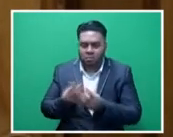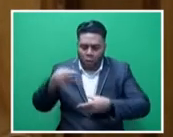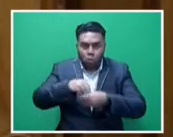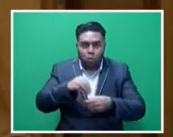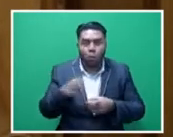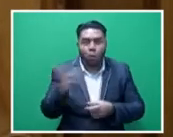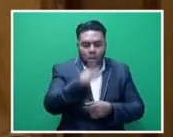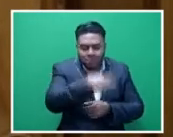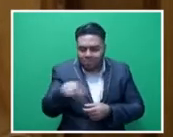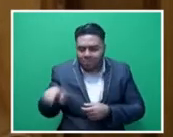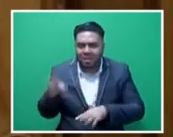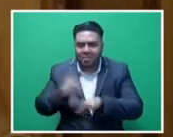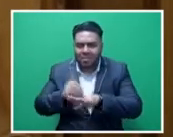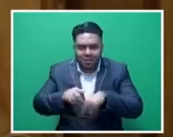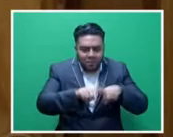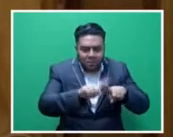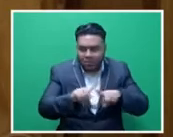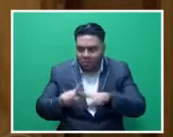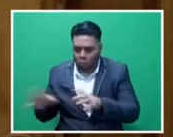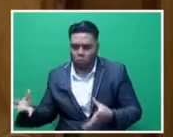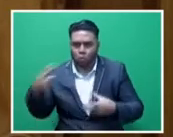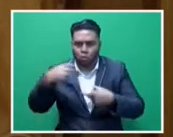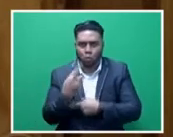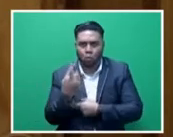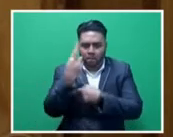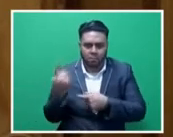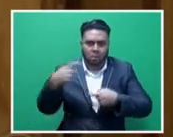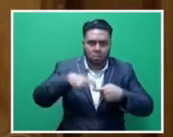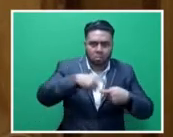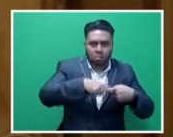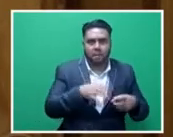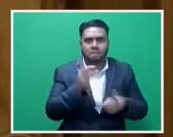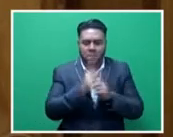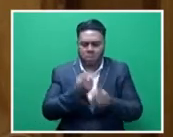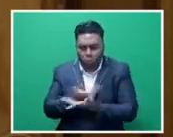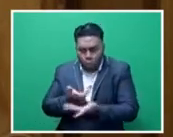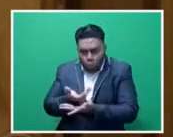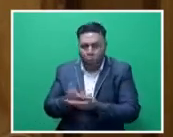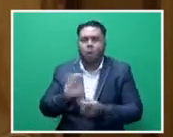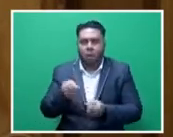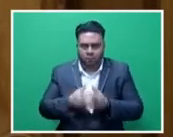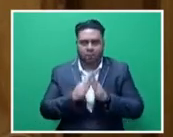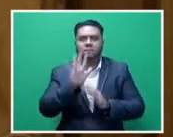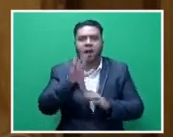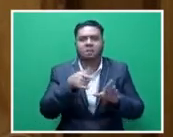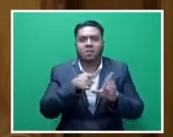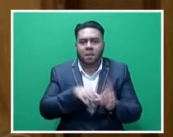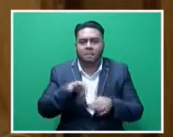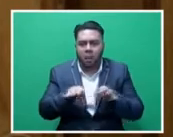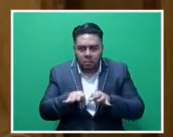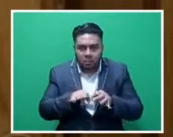these issues. Mr. Speaker, please allow me to address recommendations in the Standing Committee on Public Accounts dated 21. Fiji